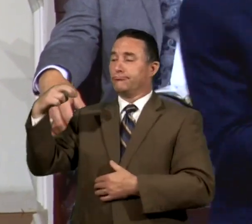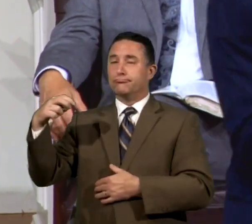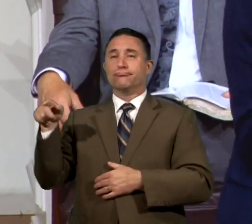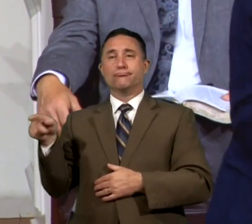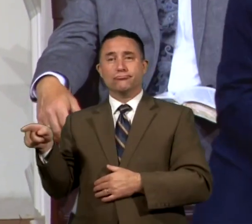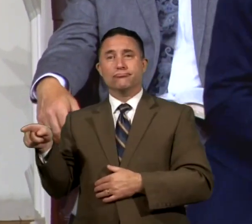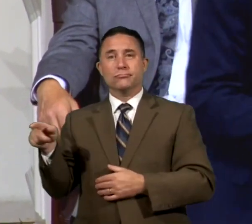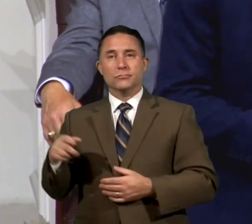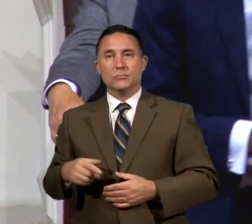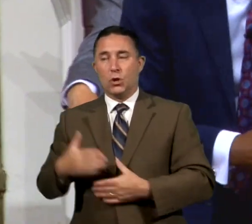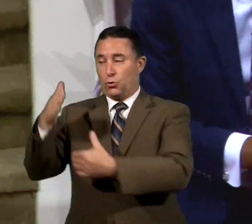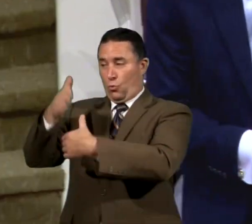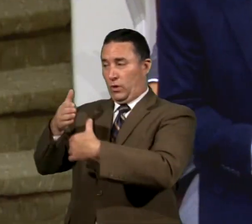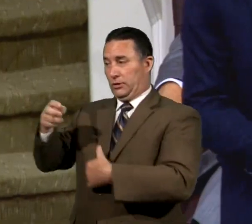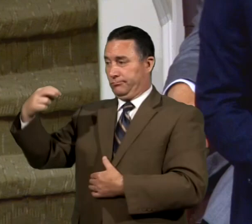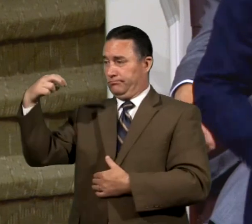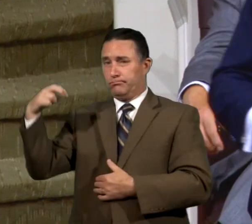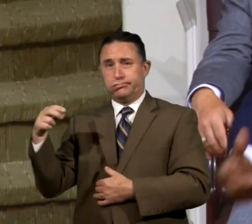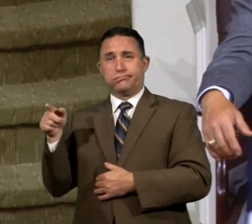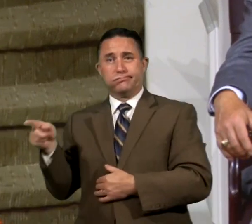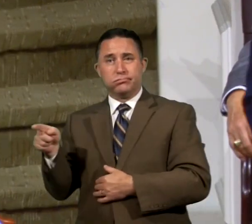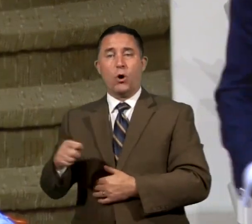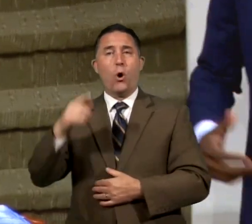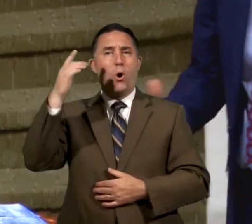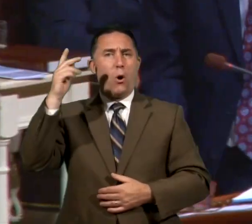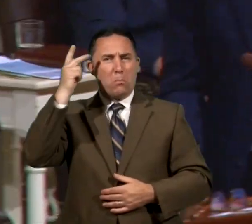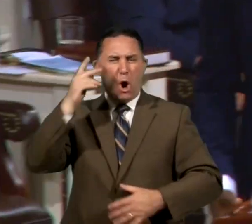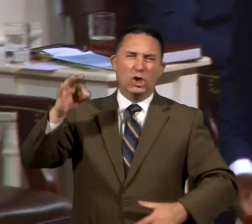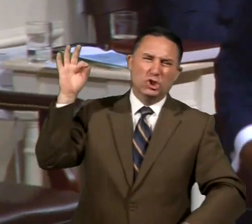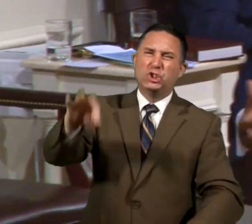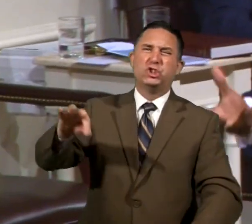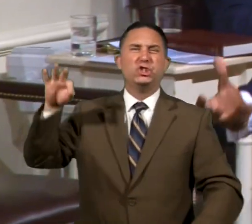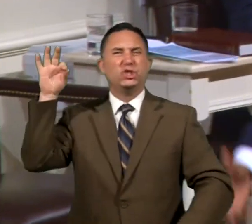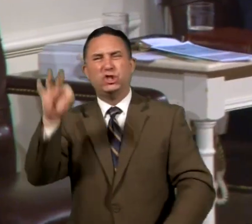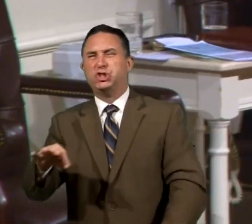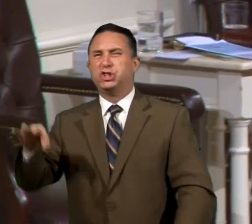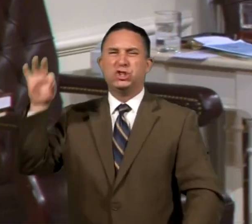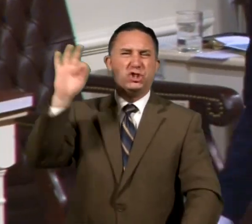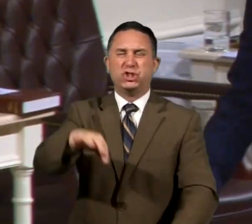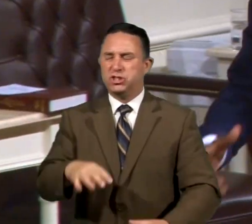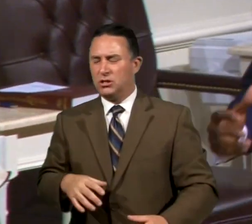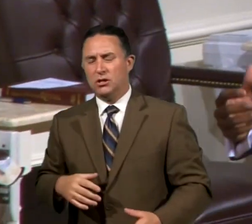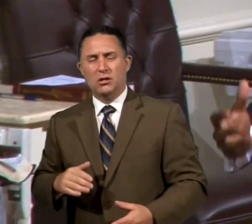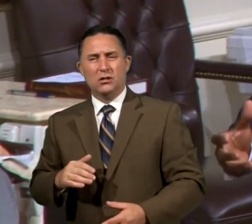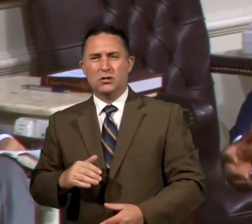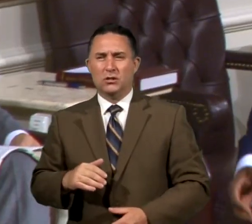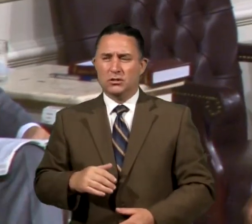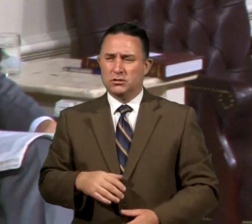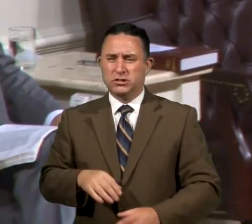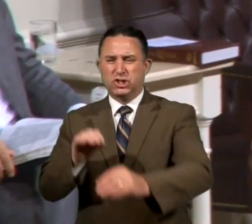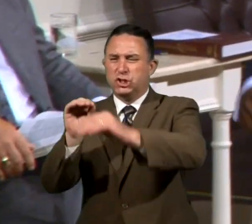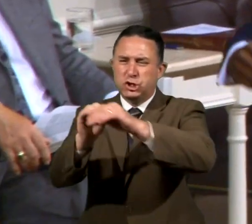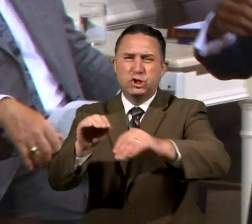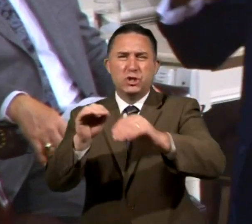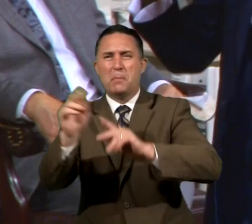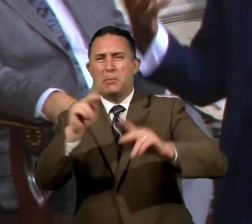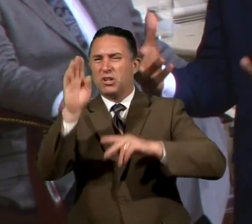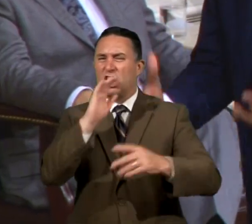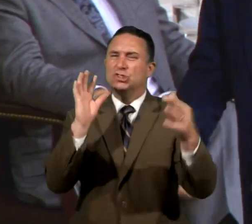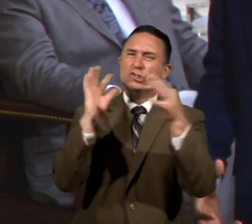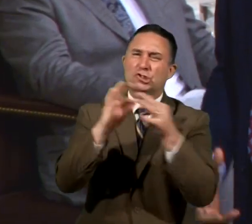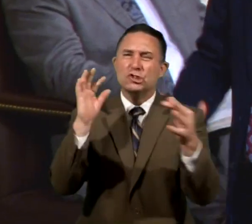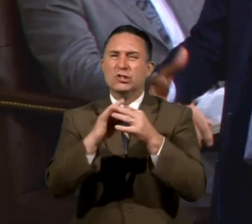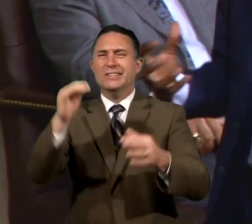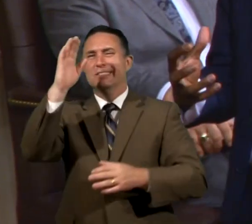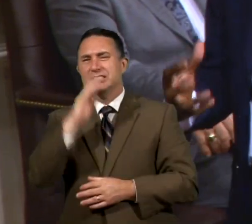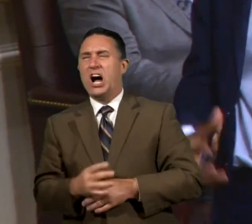he was sitting on this window, Paul is preaching his heart out, and he's pouring himself into the people of God there, and he's telling them everything